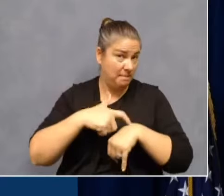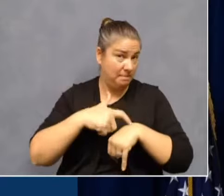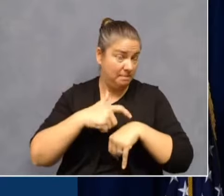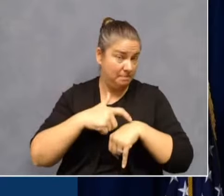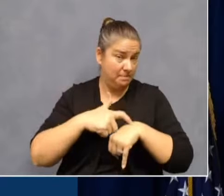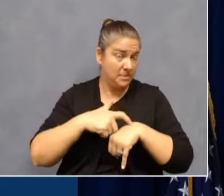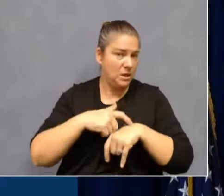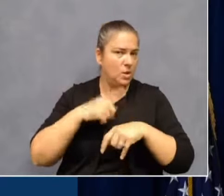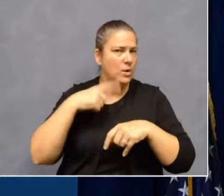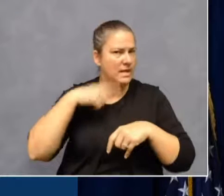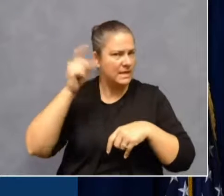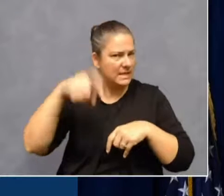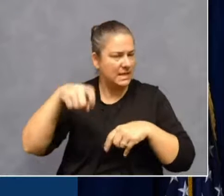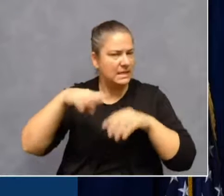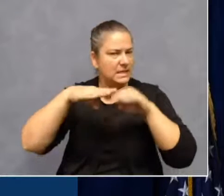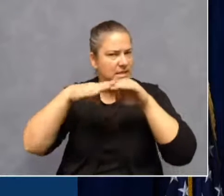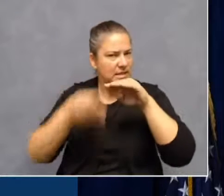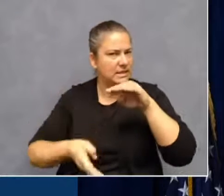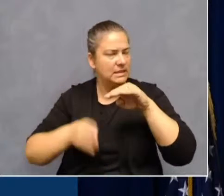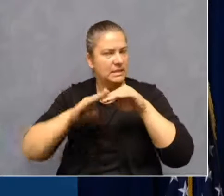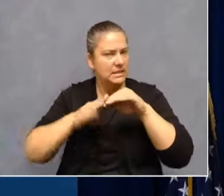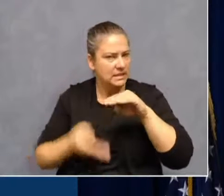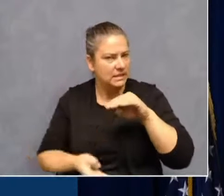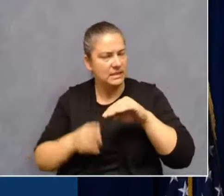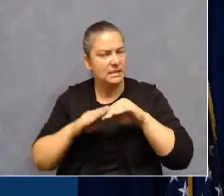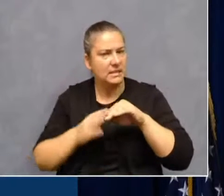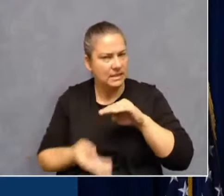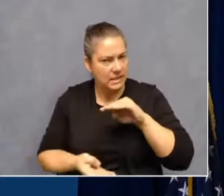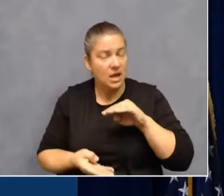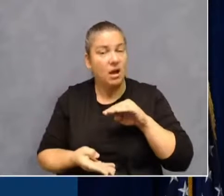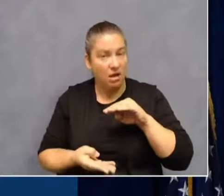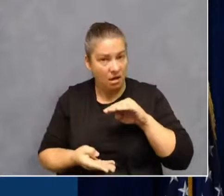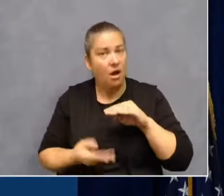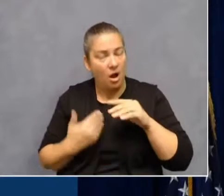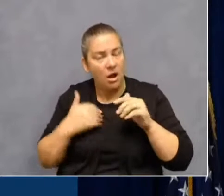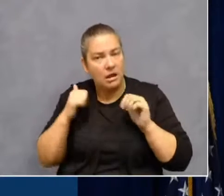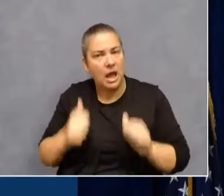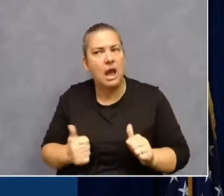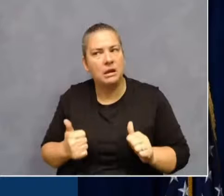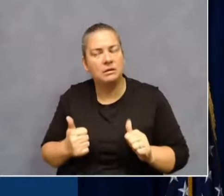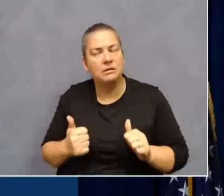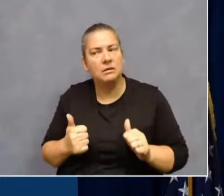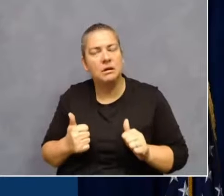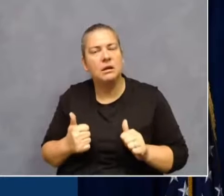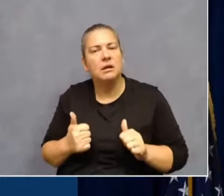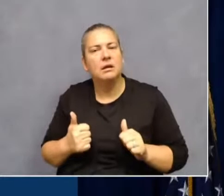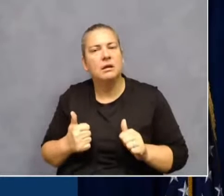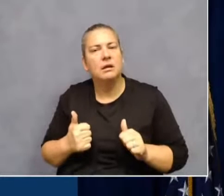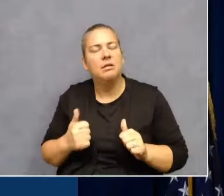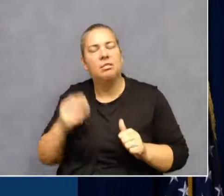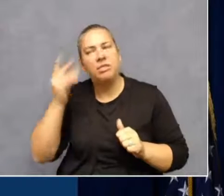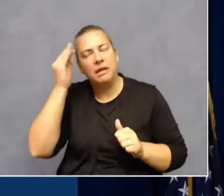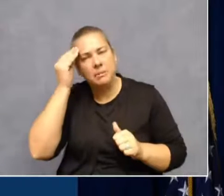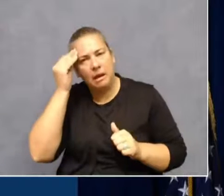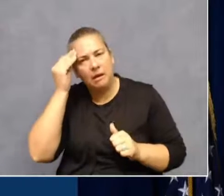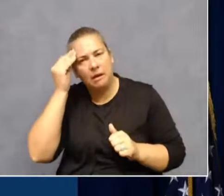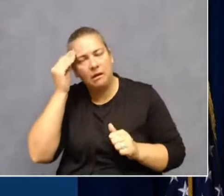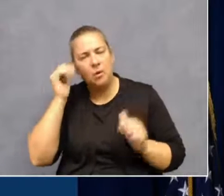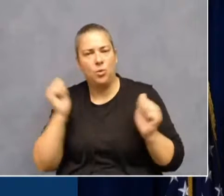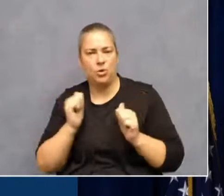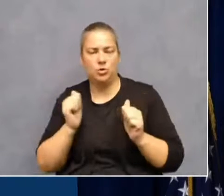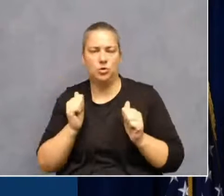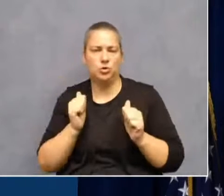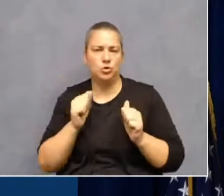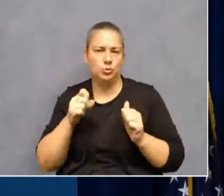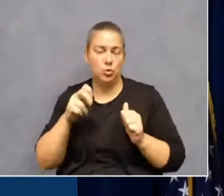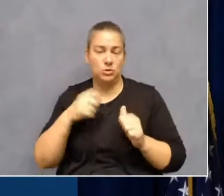down. And that'll make us able to have a much better conversation on how to handle winter sports. I know